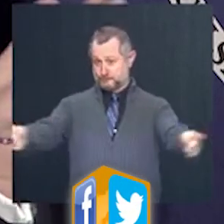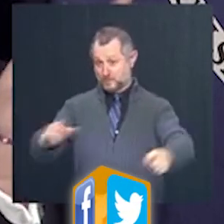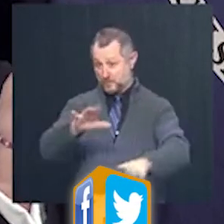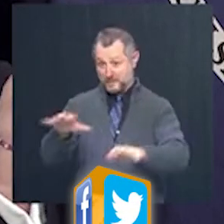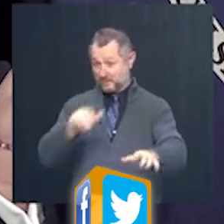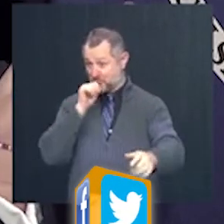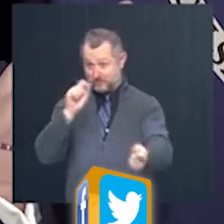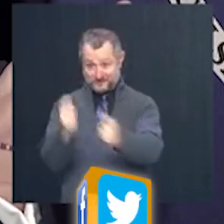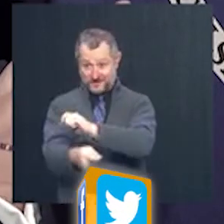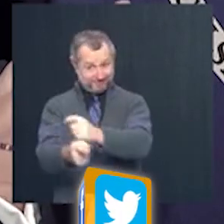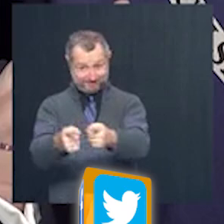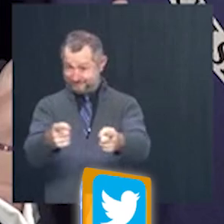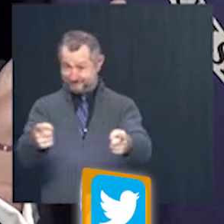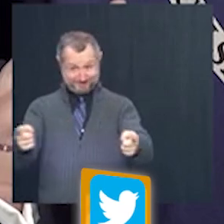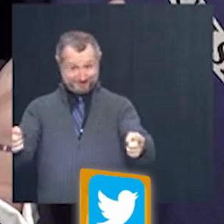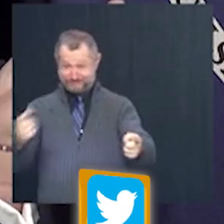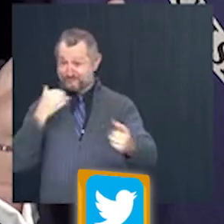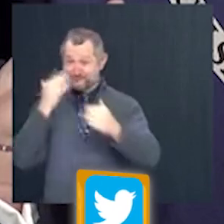that is the